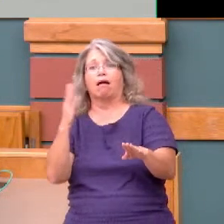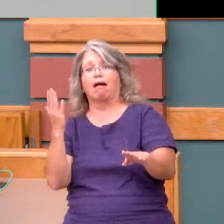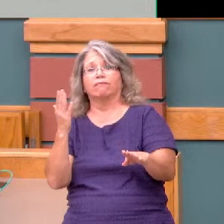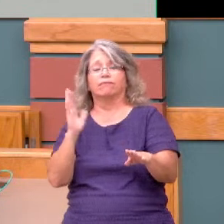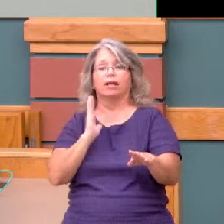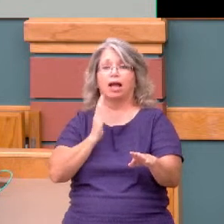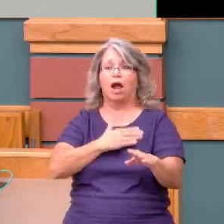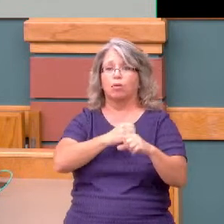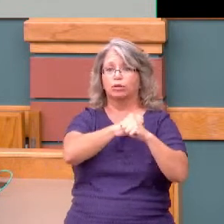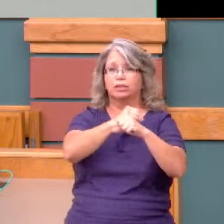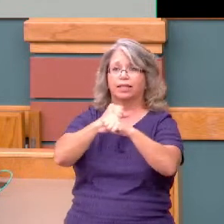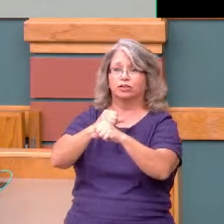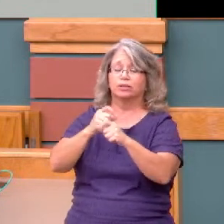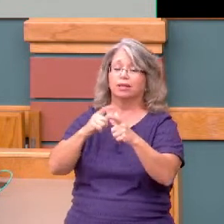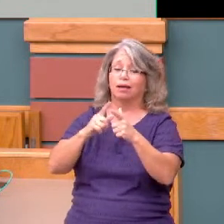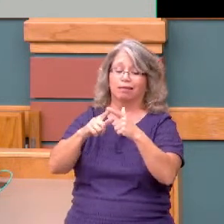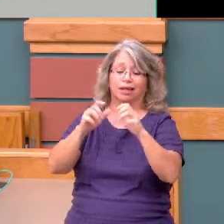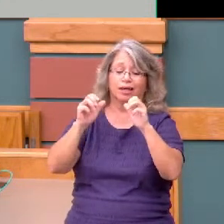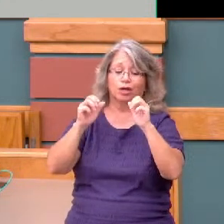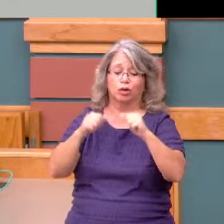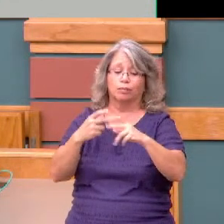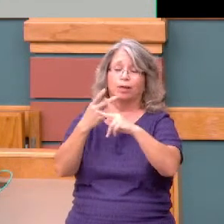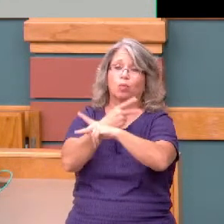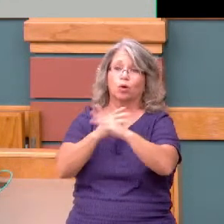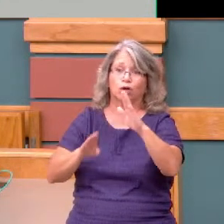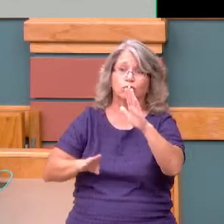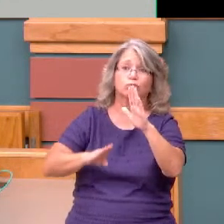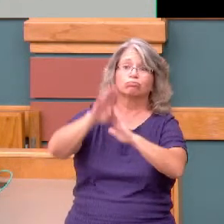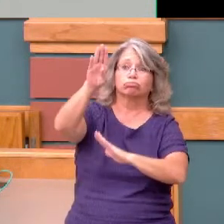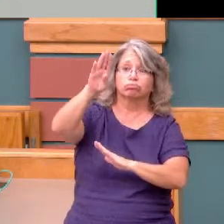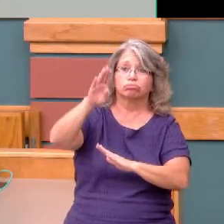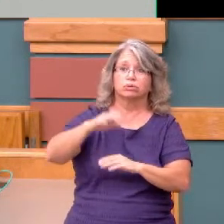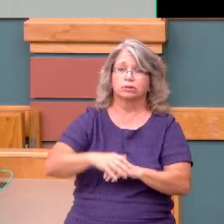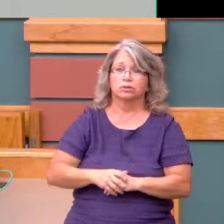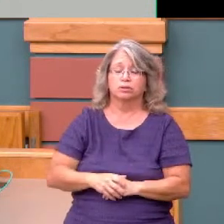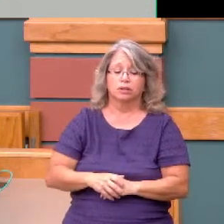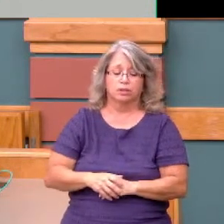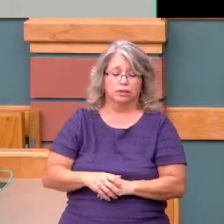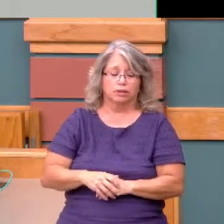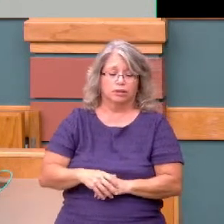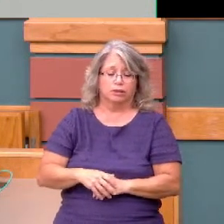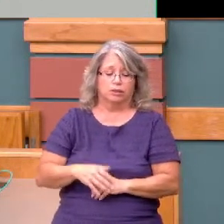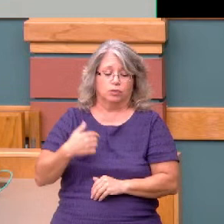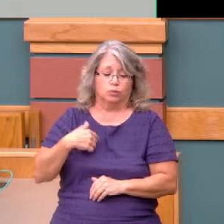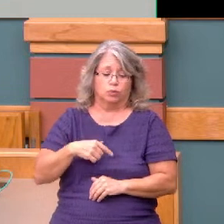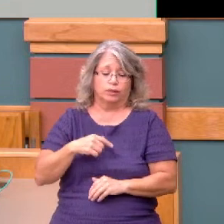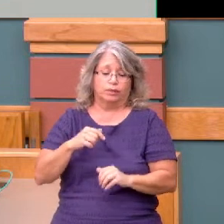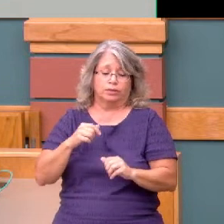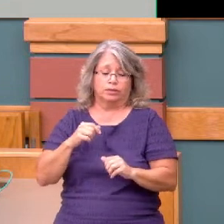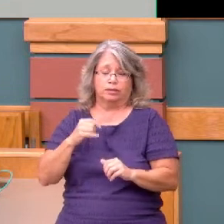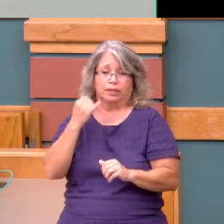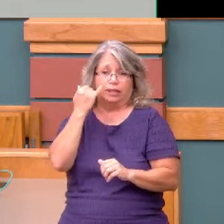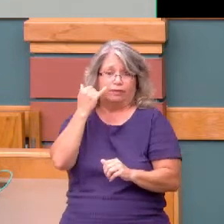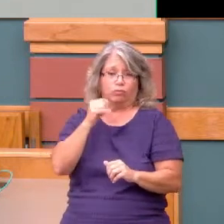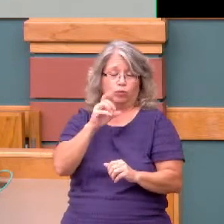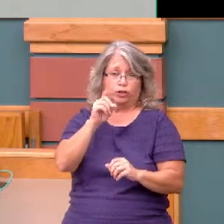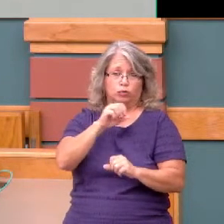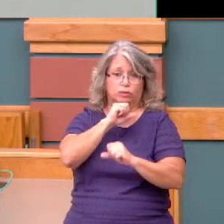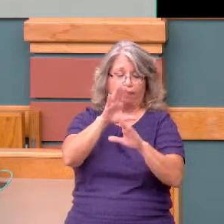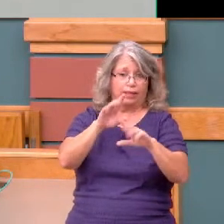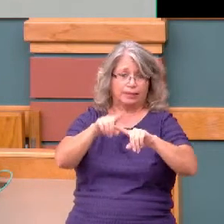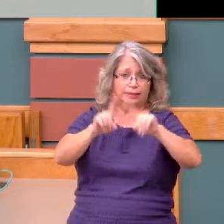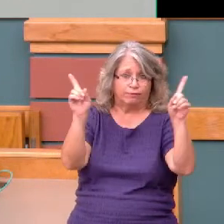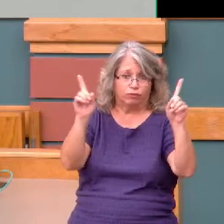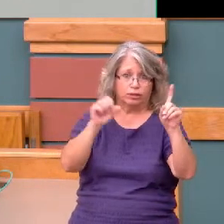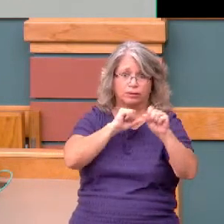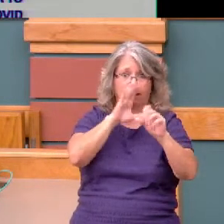So again, 1.4 times more hospital patients than we saw in July 2020 is what's projected if we